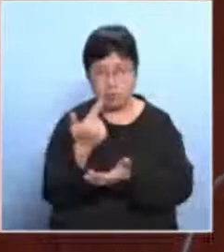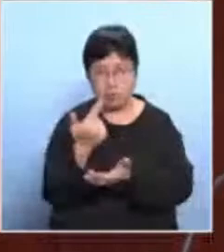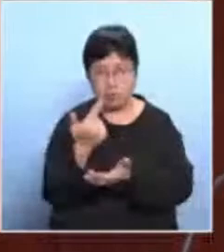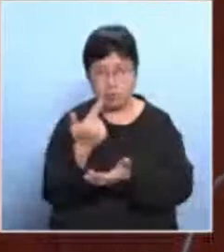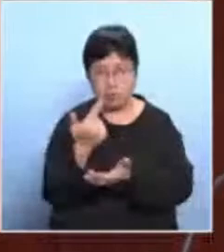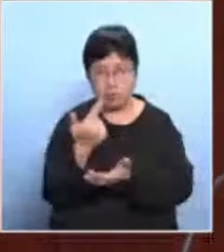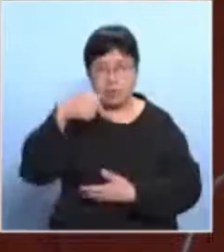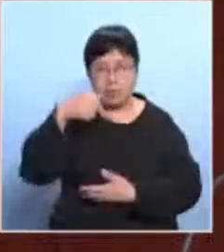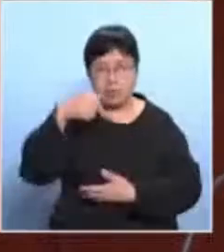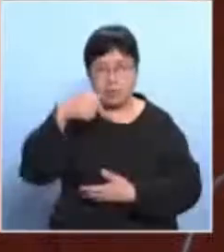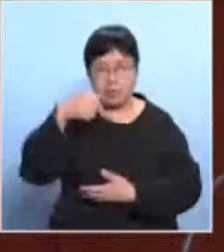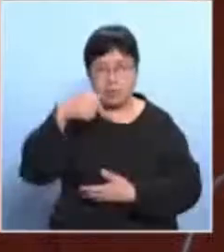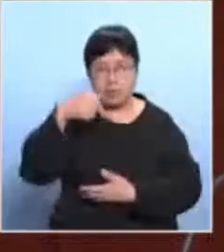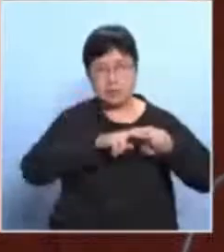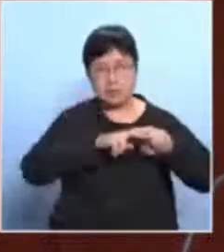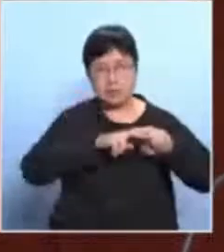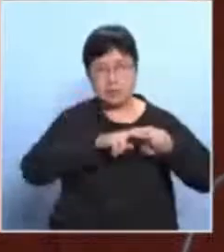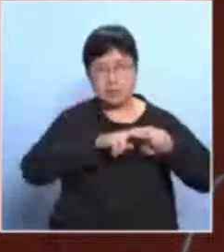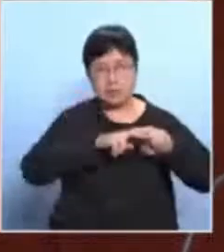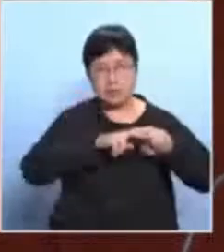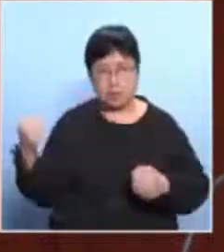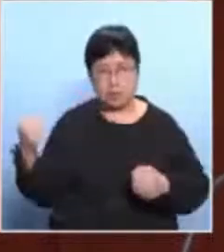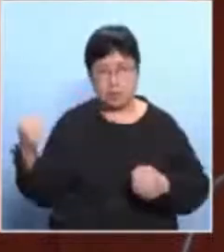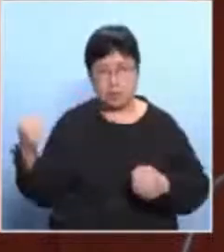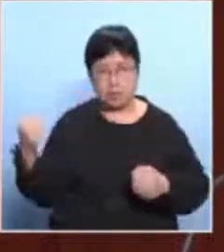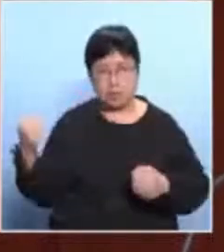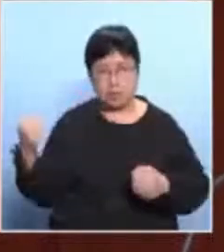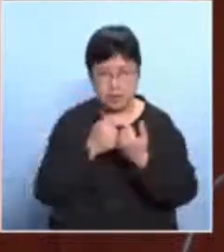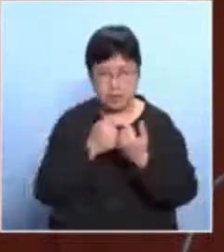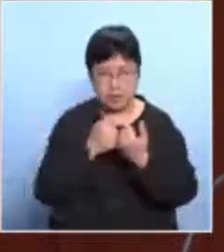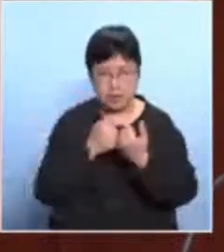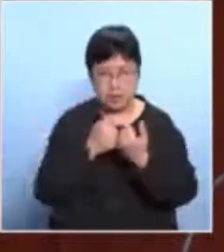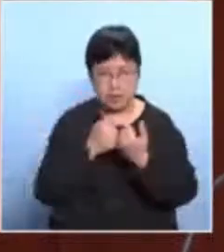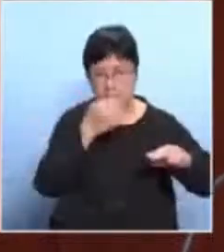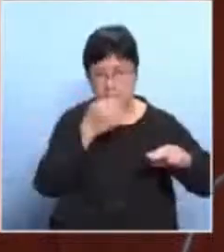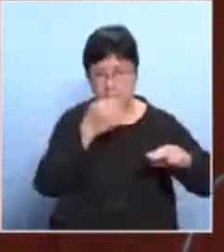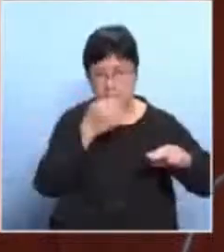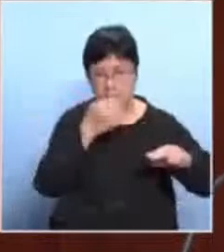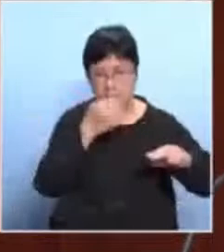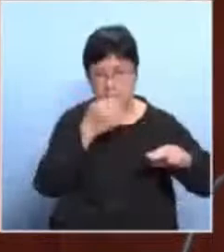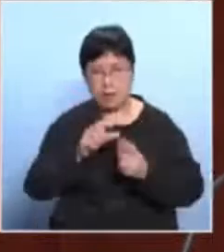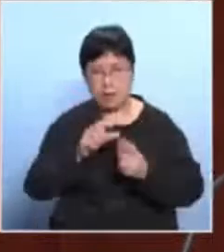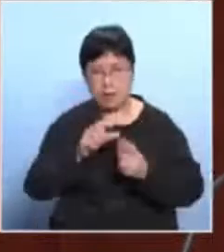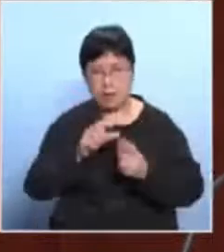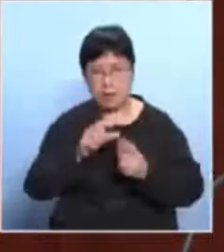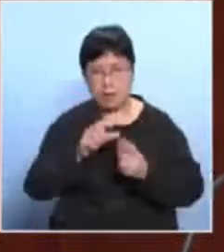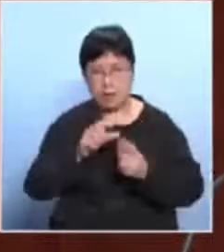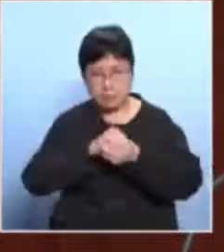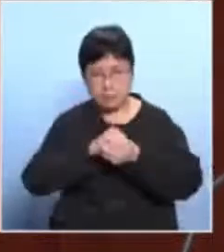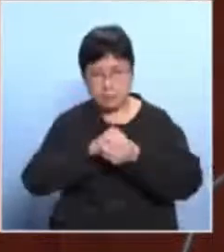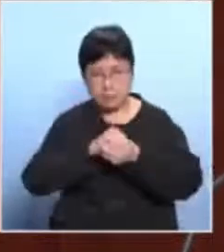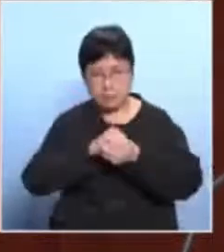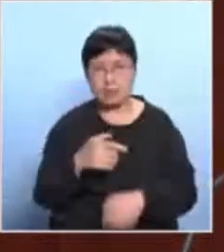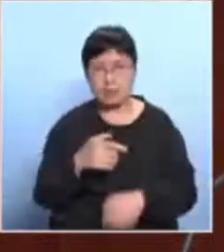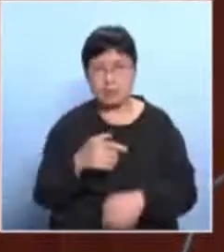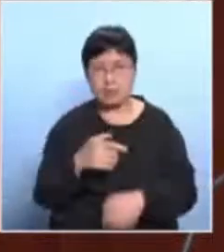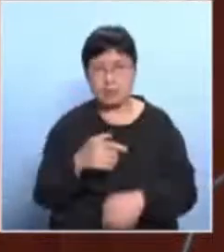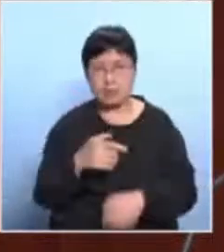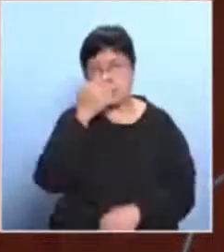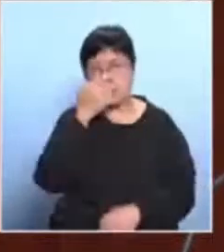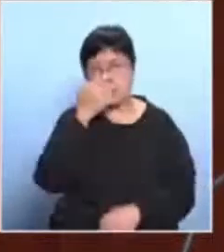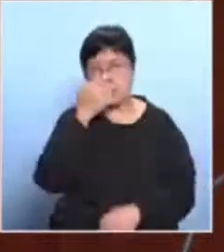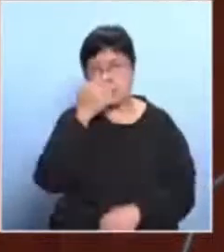also fully supports the enhanced collaboration between the mainland and Hong Kong on tourism. The recently launched Night Vibes Hong